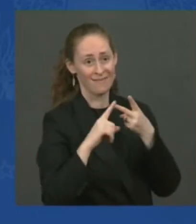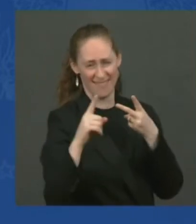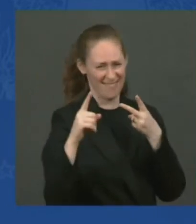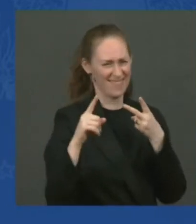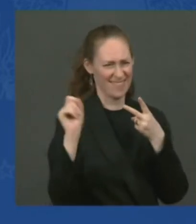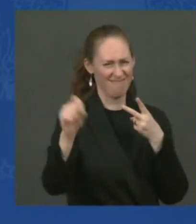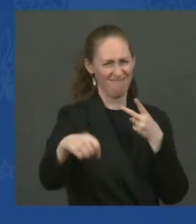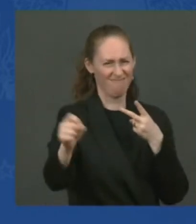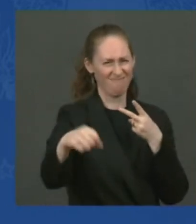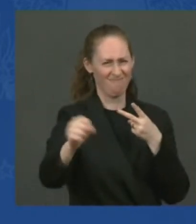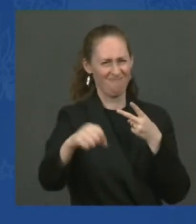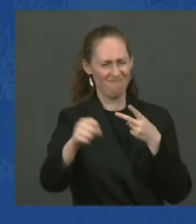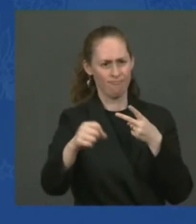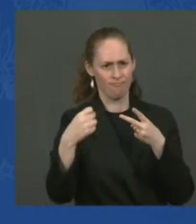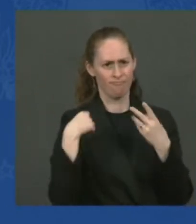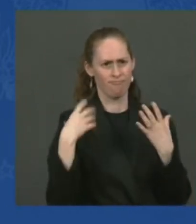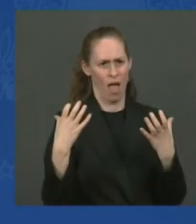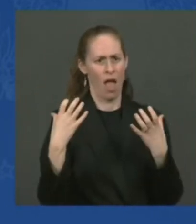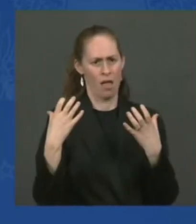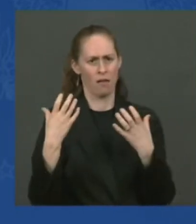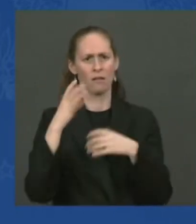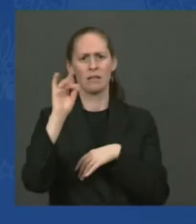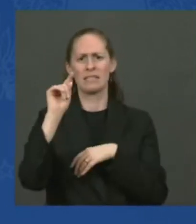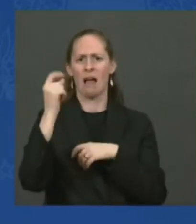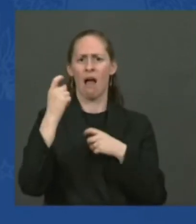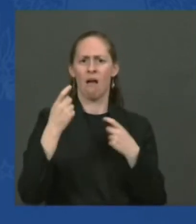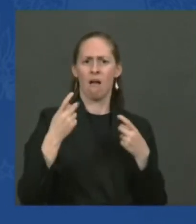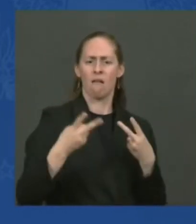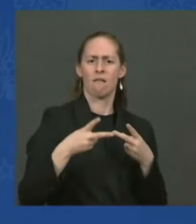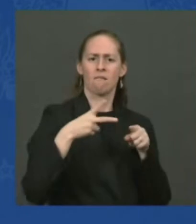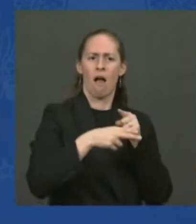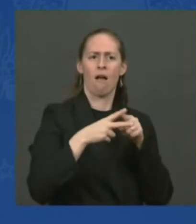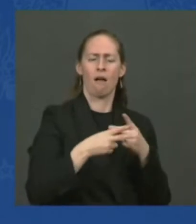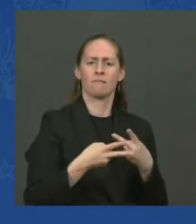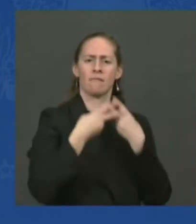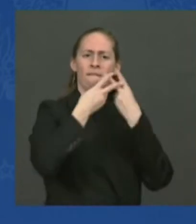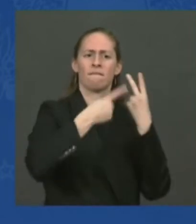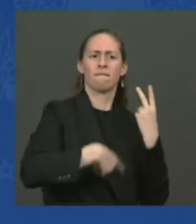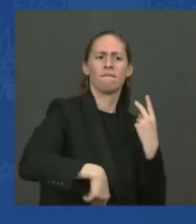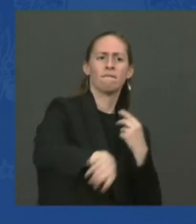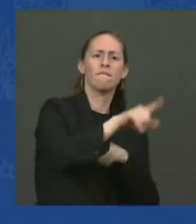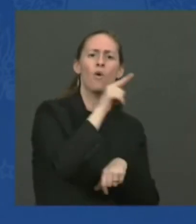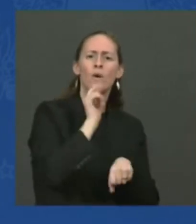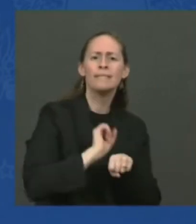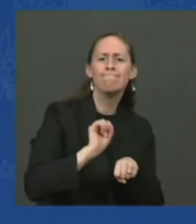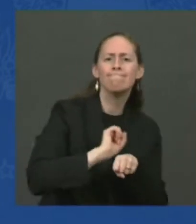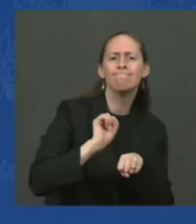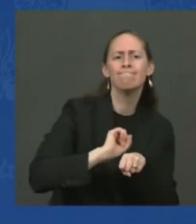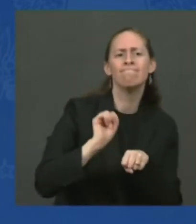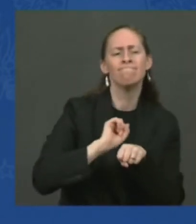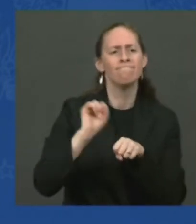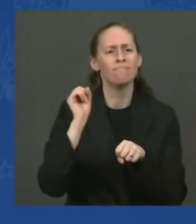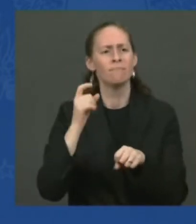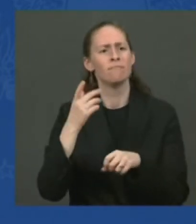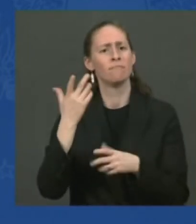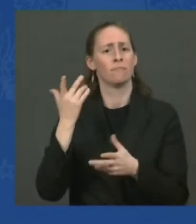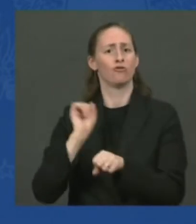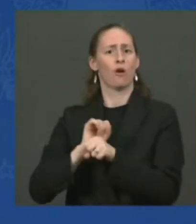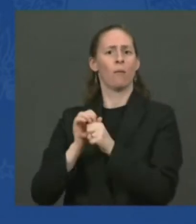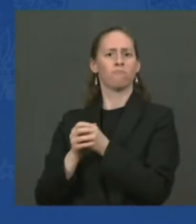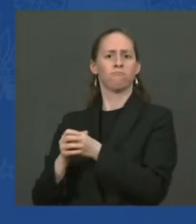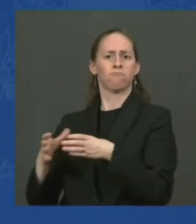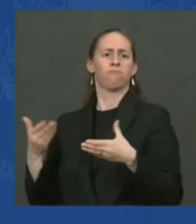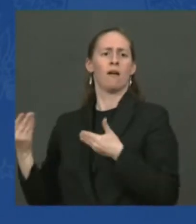tax cuts to America's working families, to create millions more jobs, to lower health